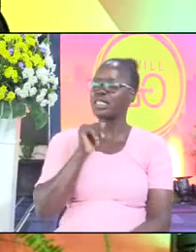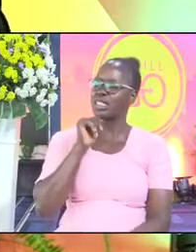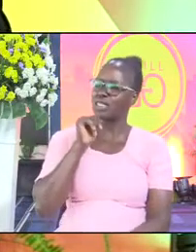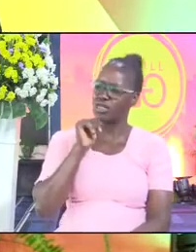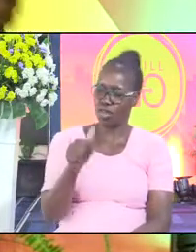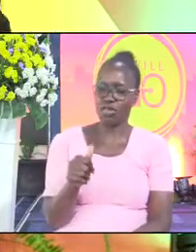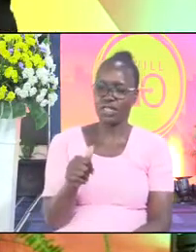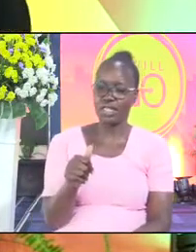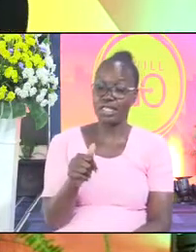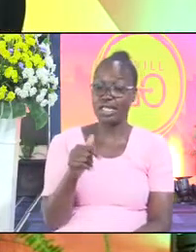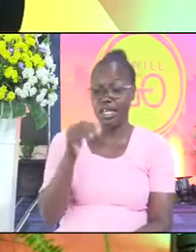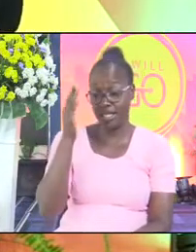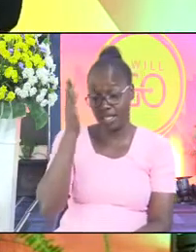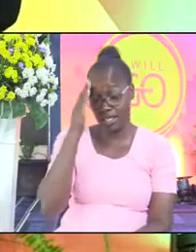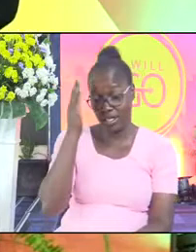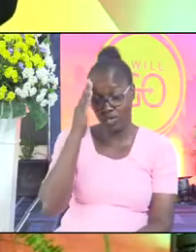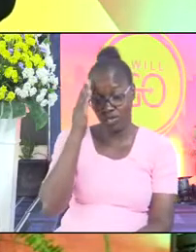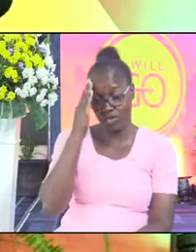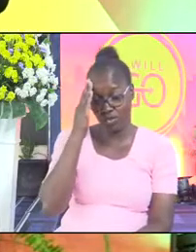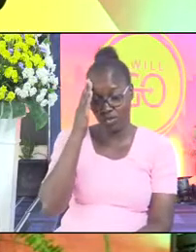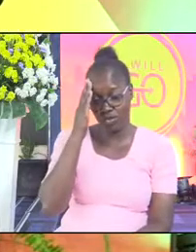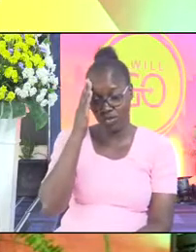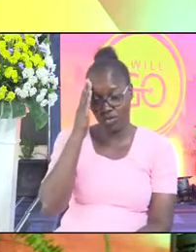not realize it,